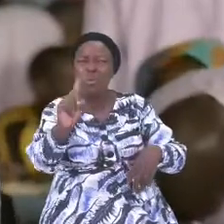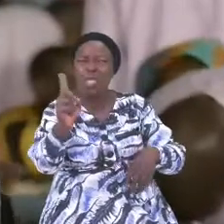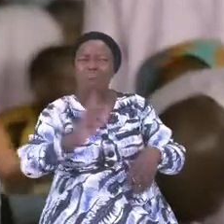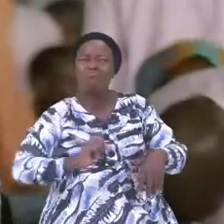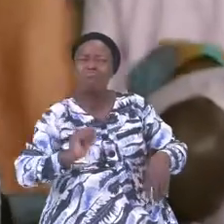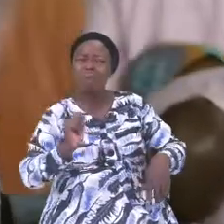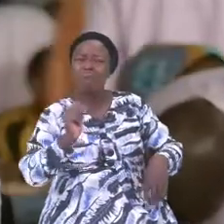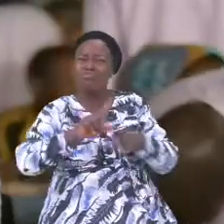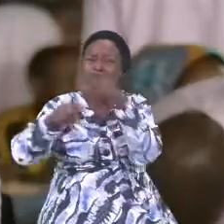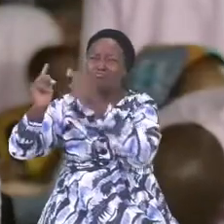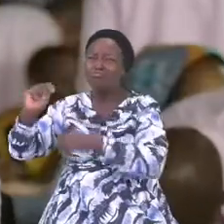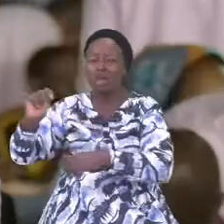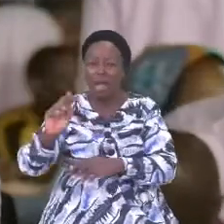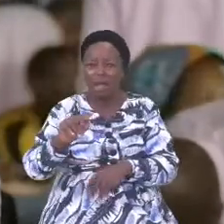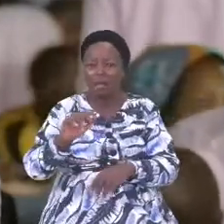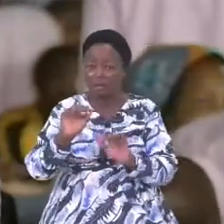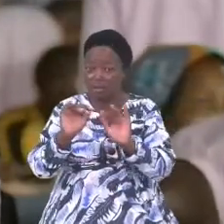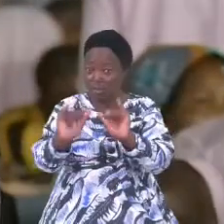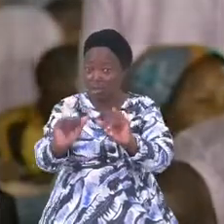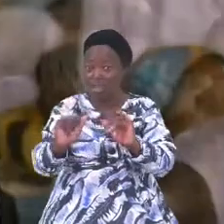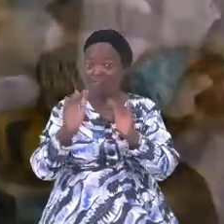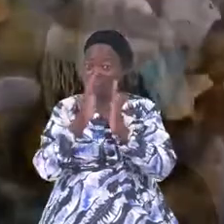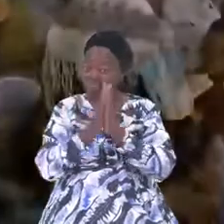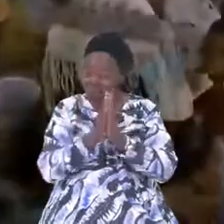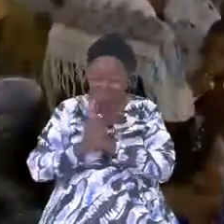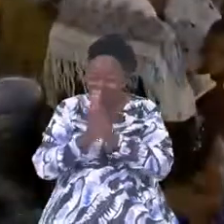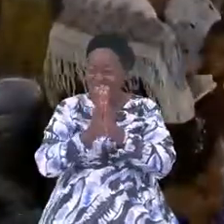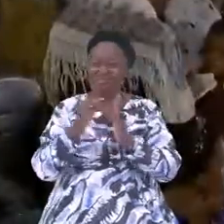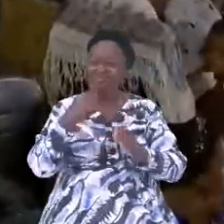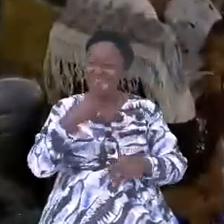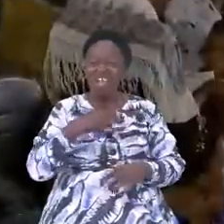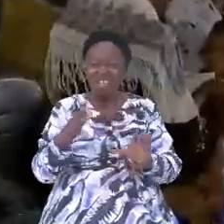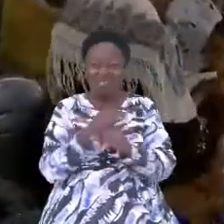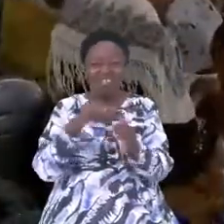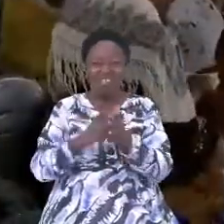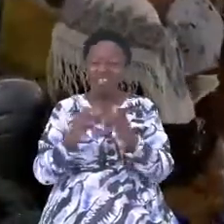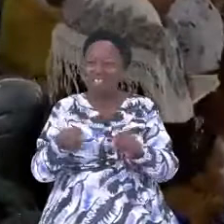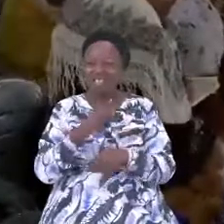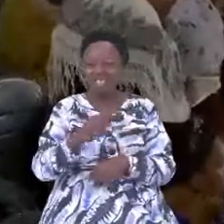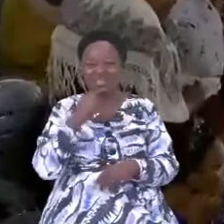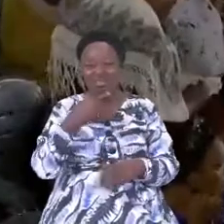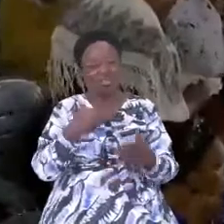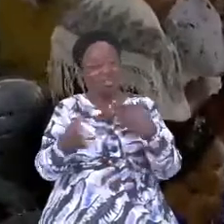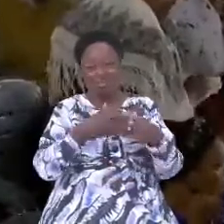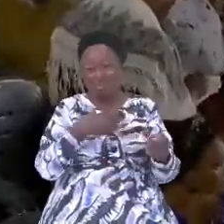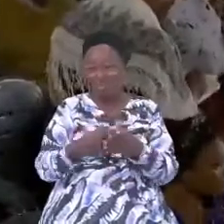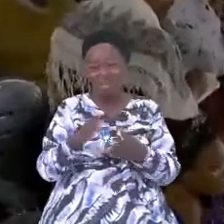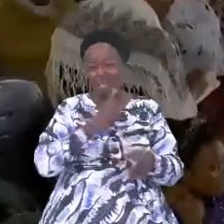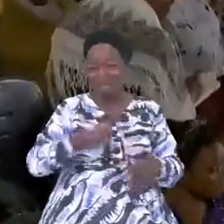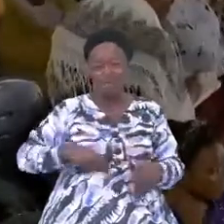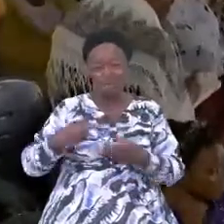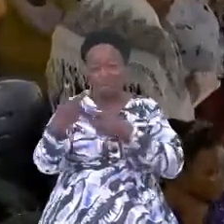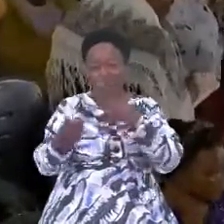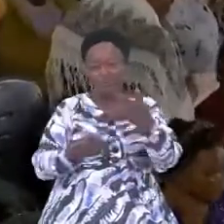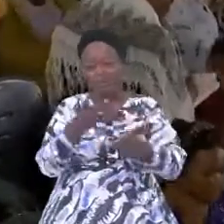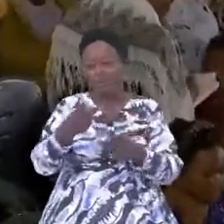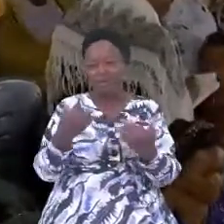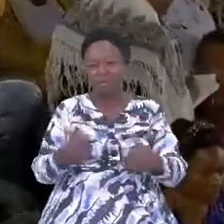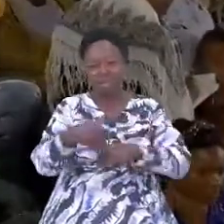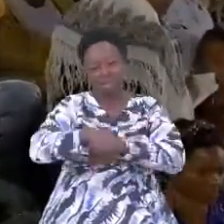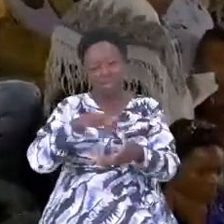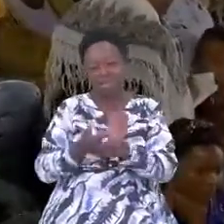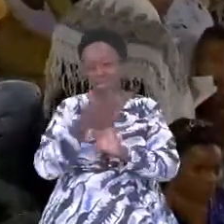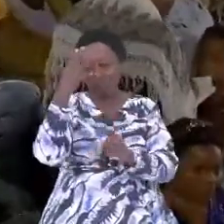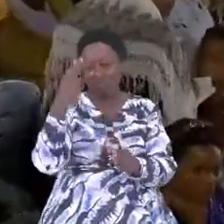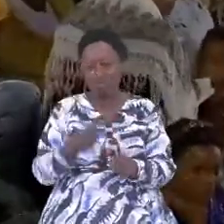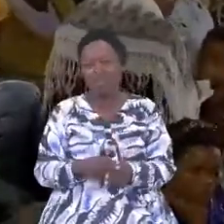You are an important personality. There is joy in heaven now because of this